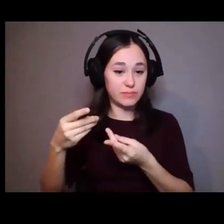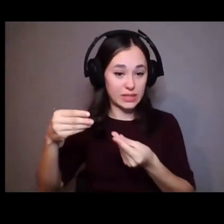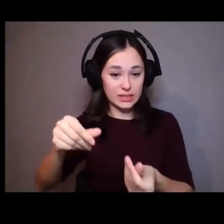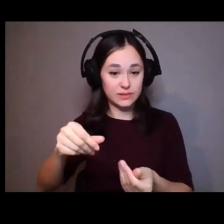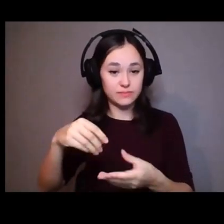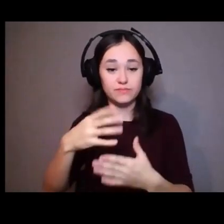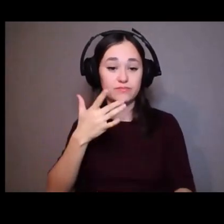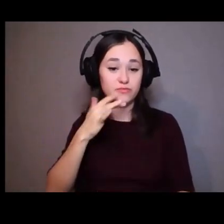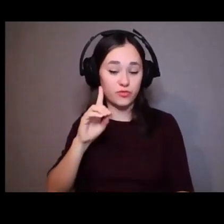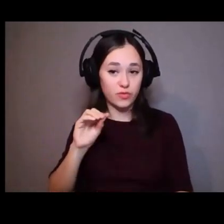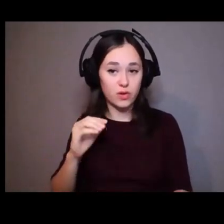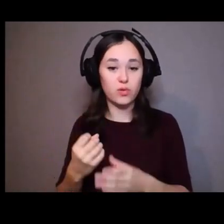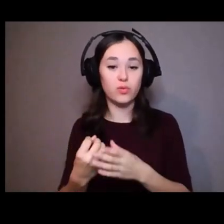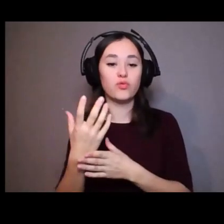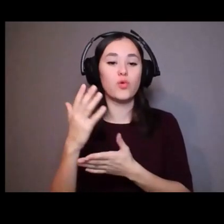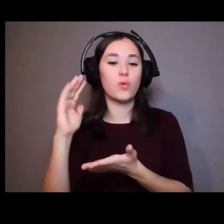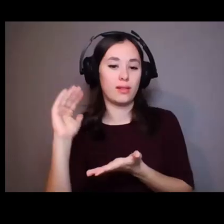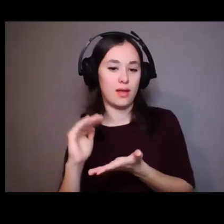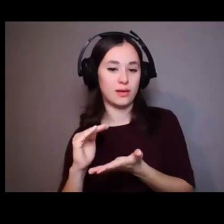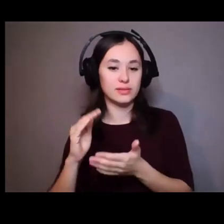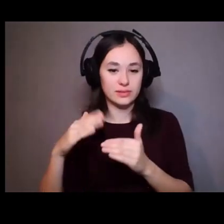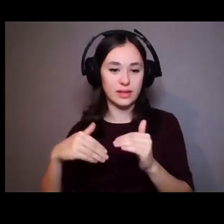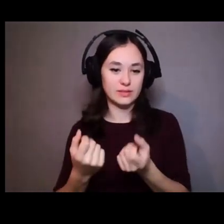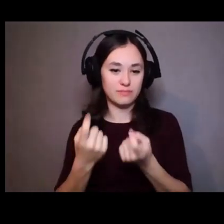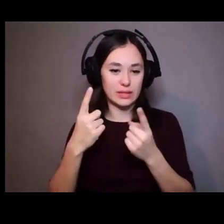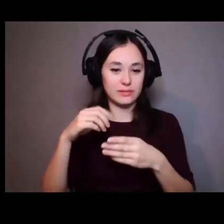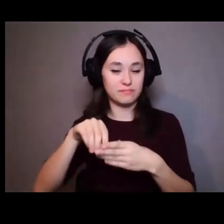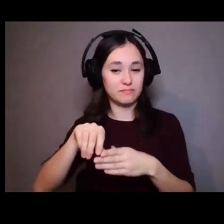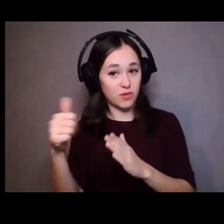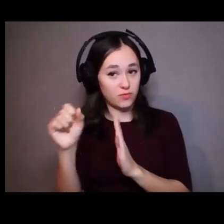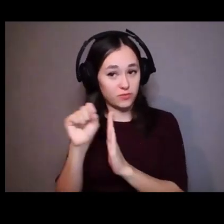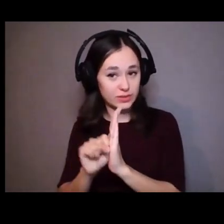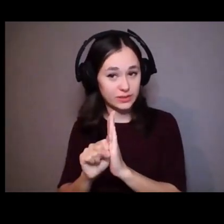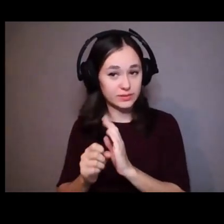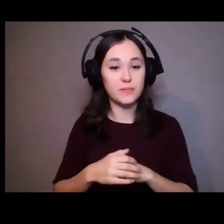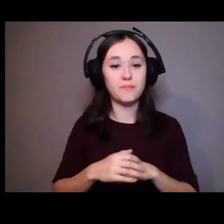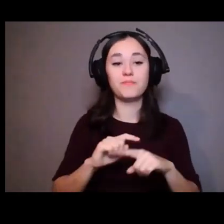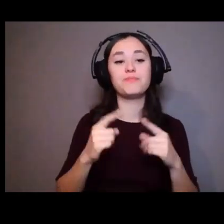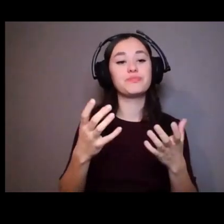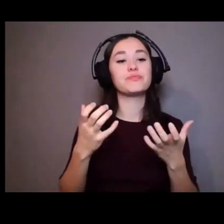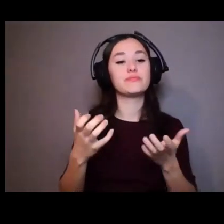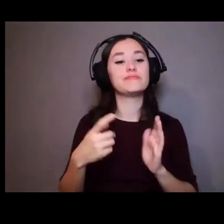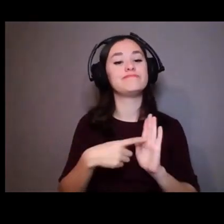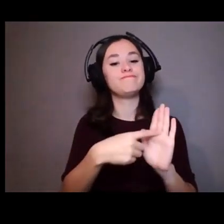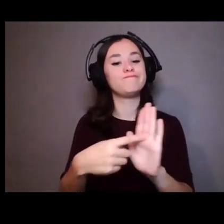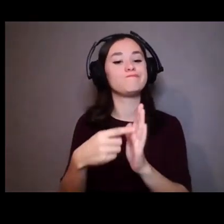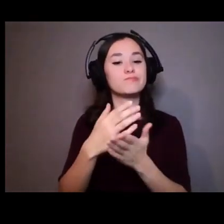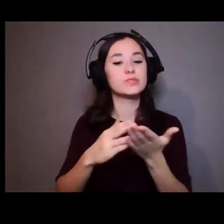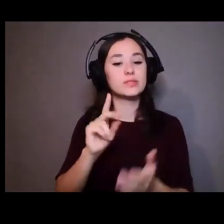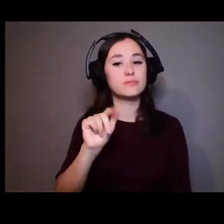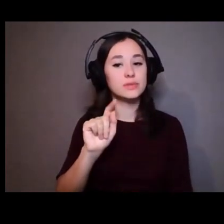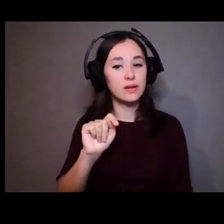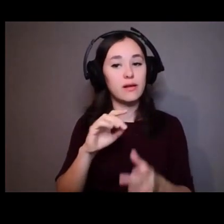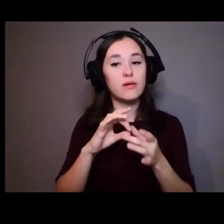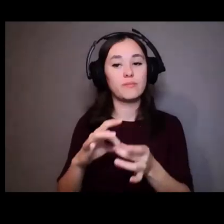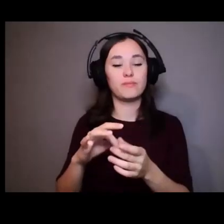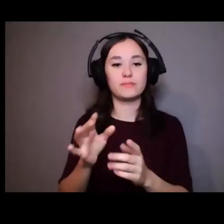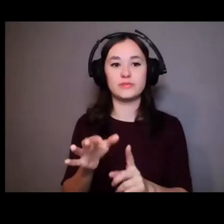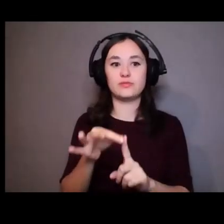period. But I do want to lift up some data that we have from inside the state around specialty